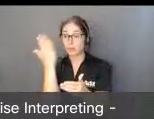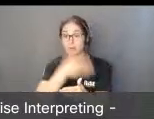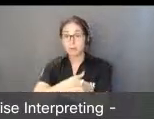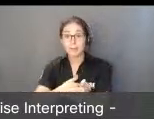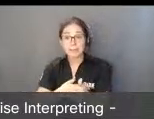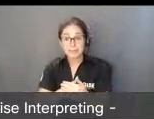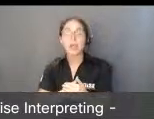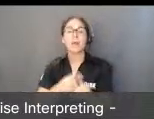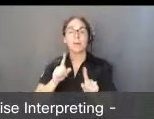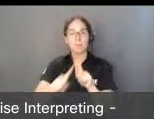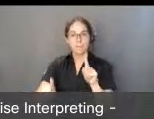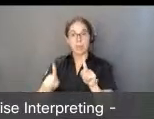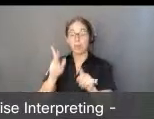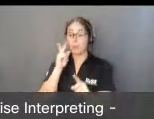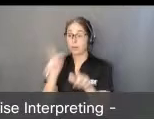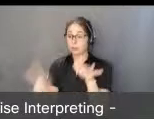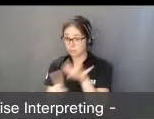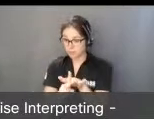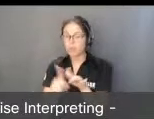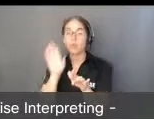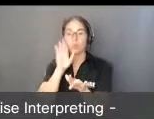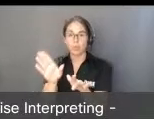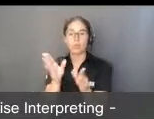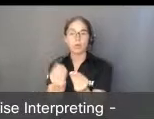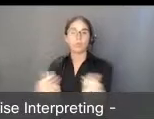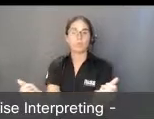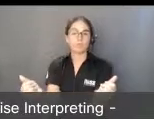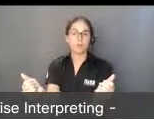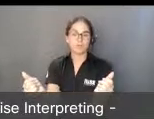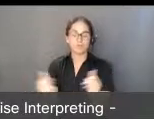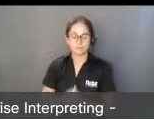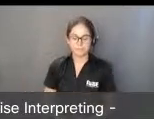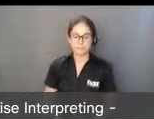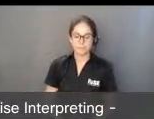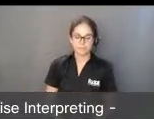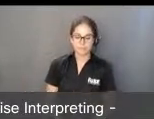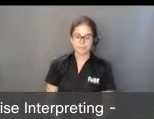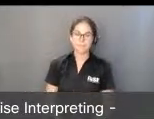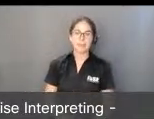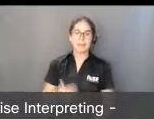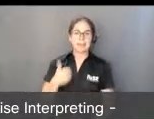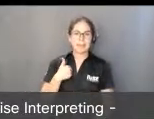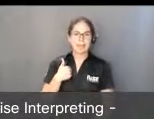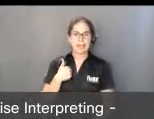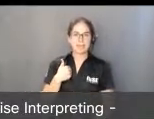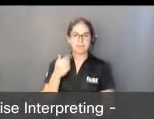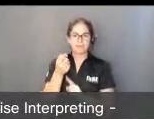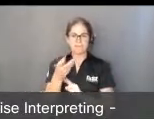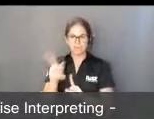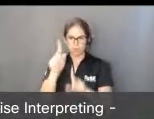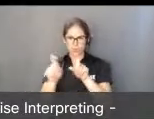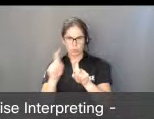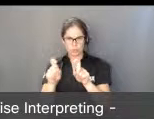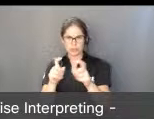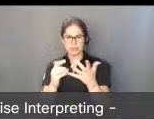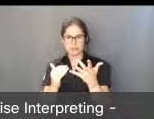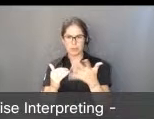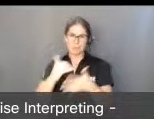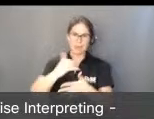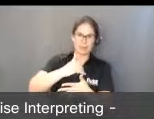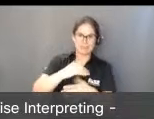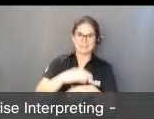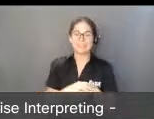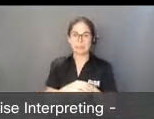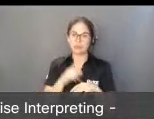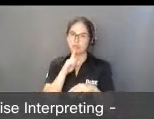we cover it and we find solutions as we work our way through this. A number of questions. I'm going to work my way backwards and try to be as